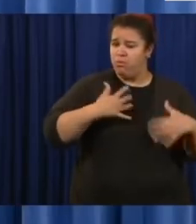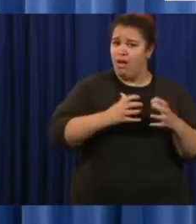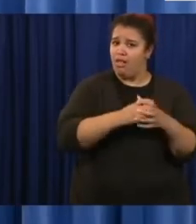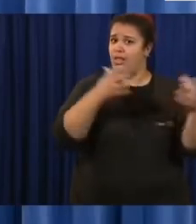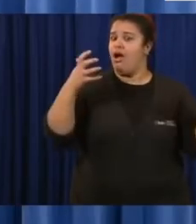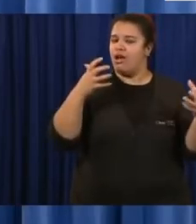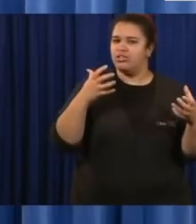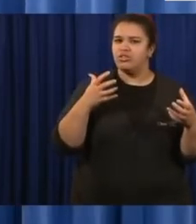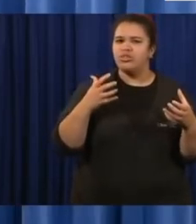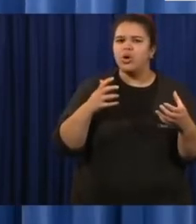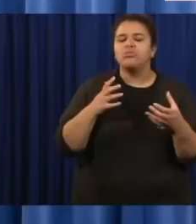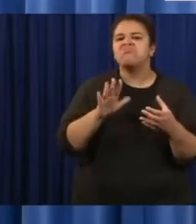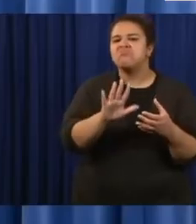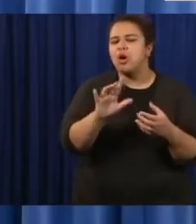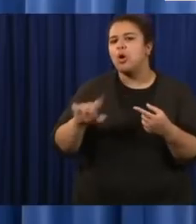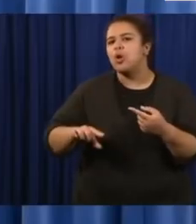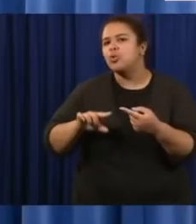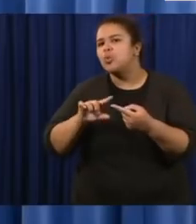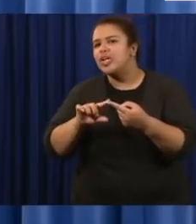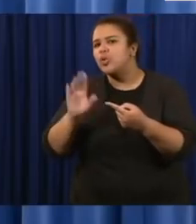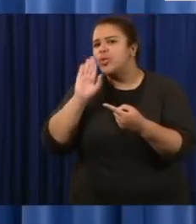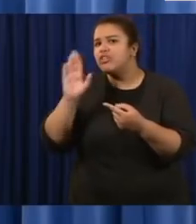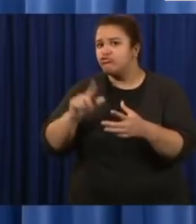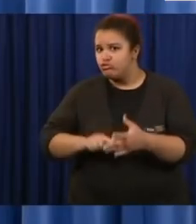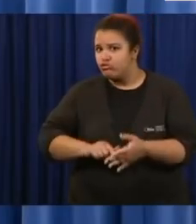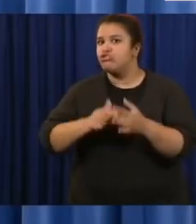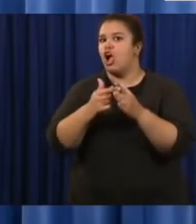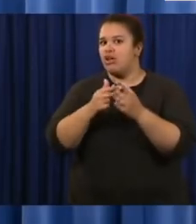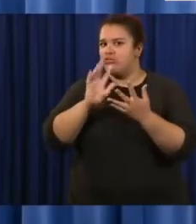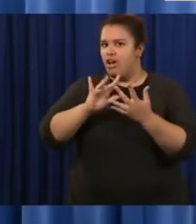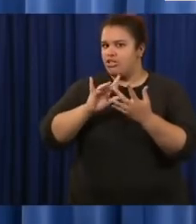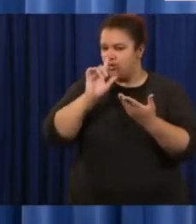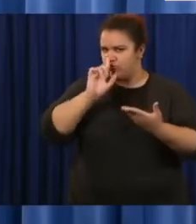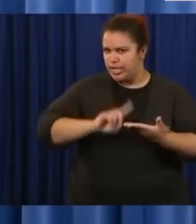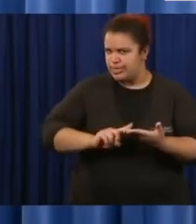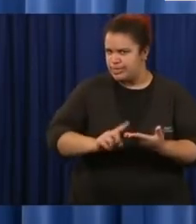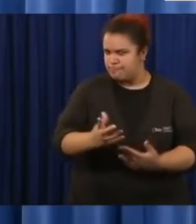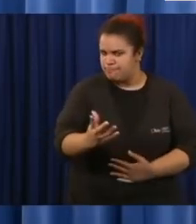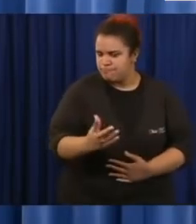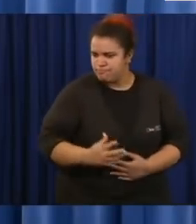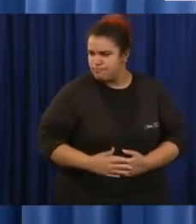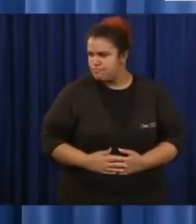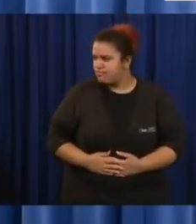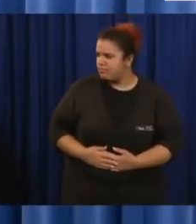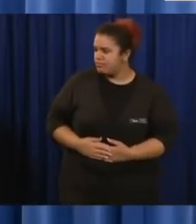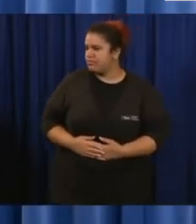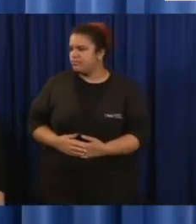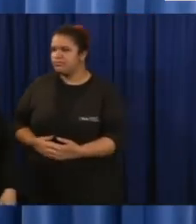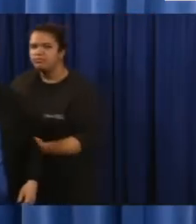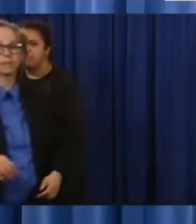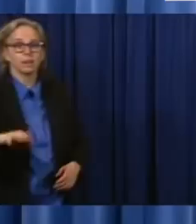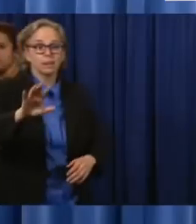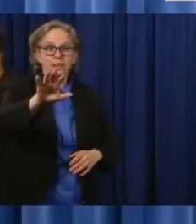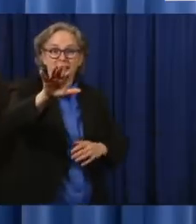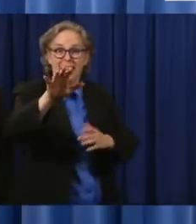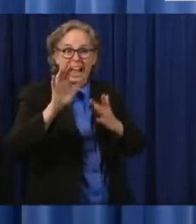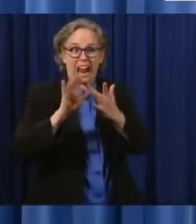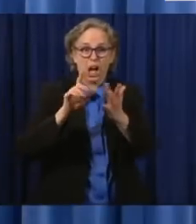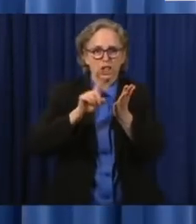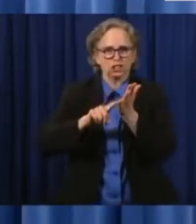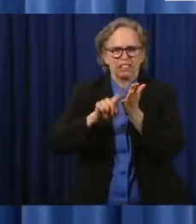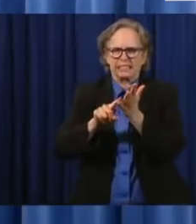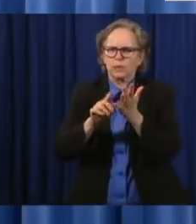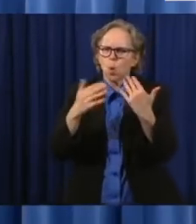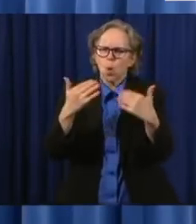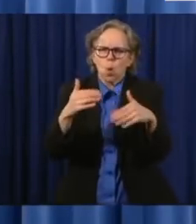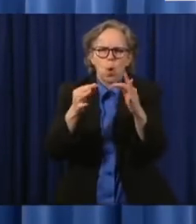Sure. And let me just pause for a moment. This tracing is very, very important. I was on the phone talking to health